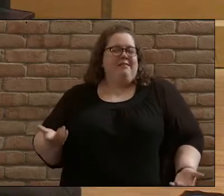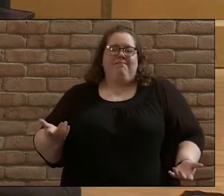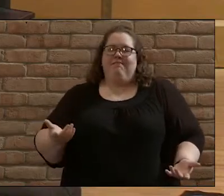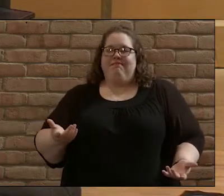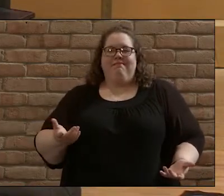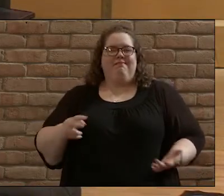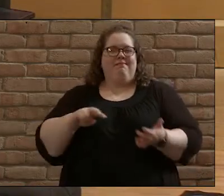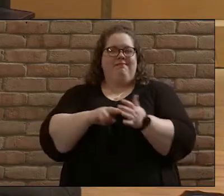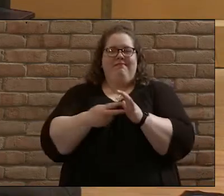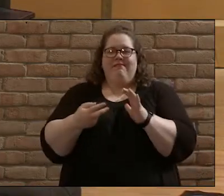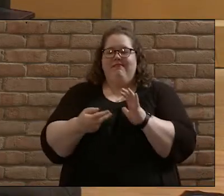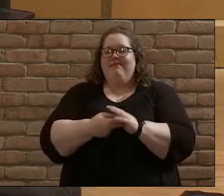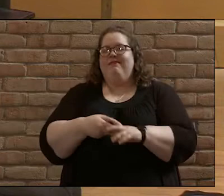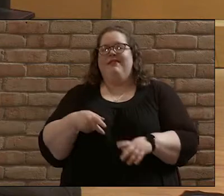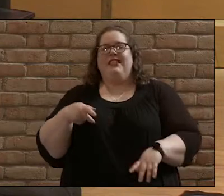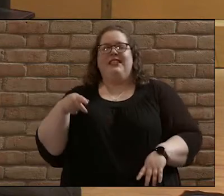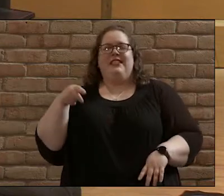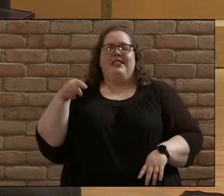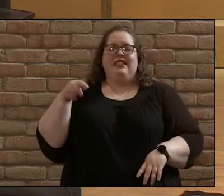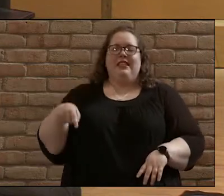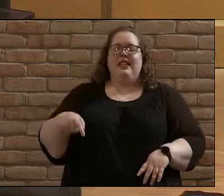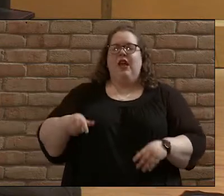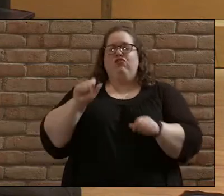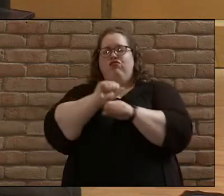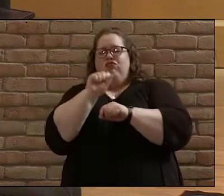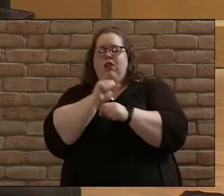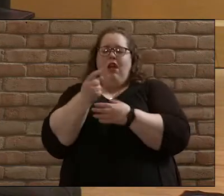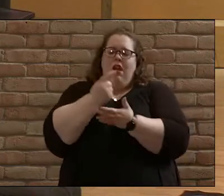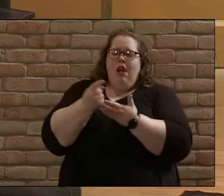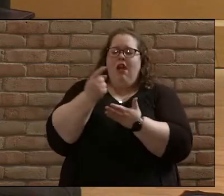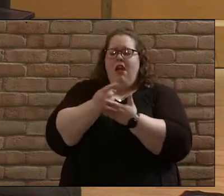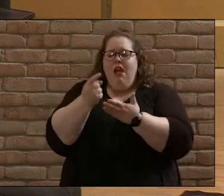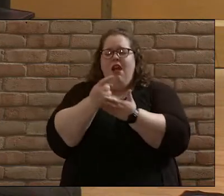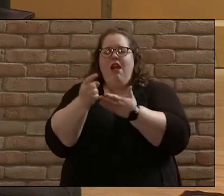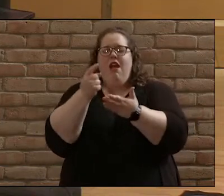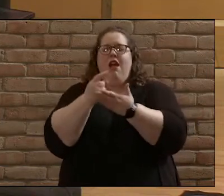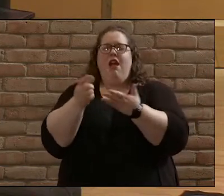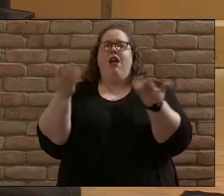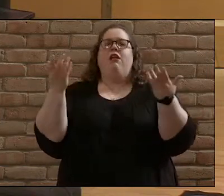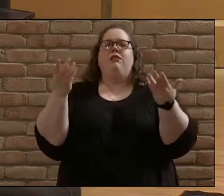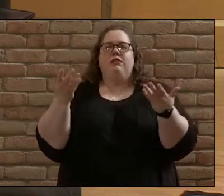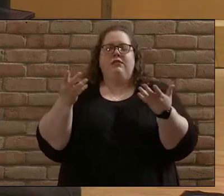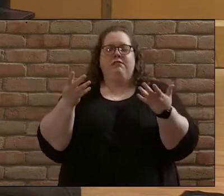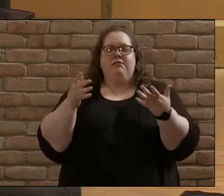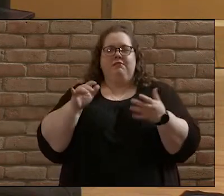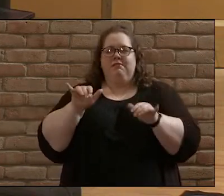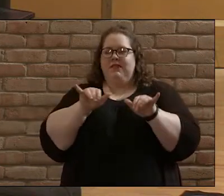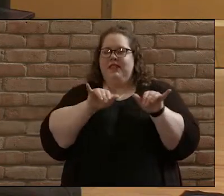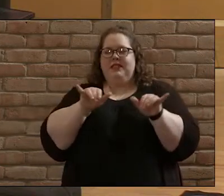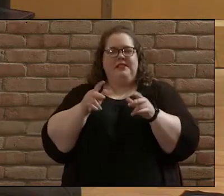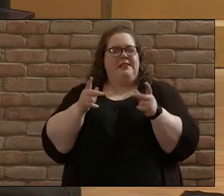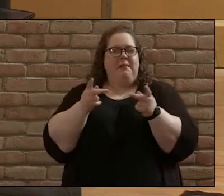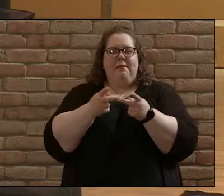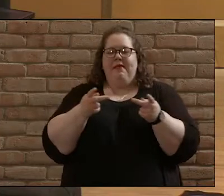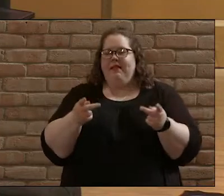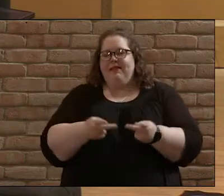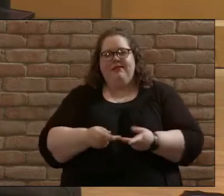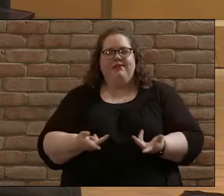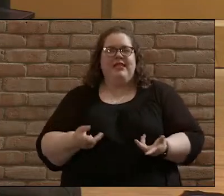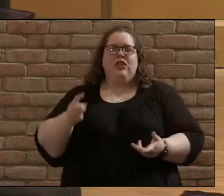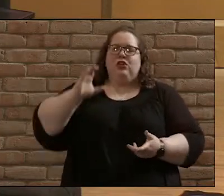back to the place that he started his entire journey. After all of this searching, after all of the